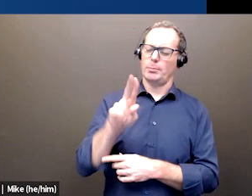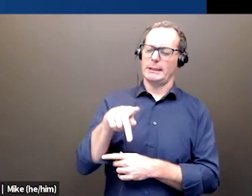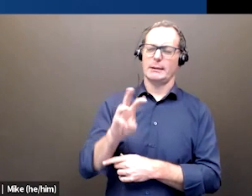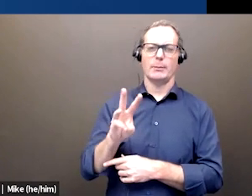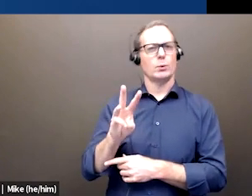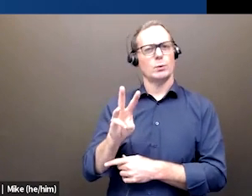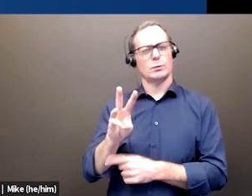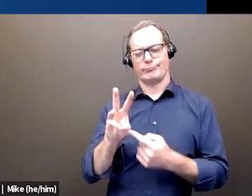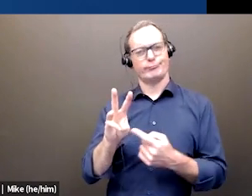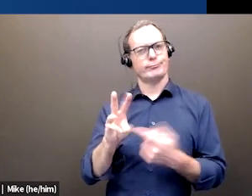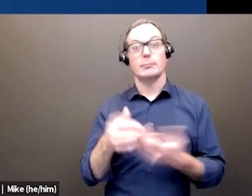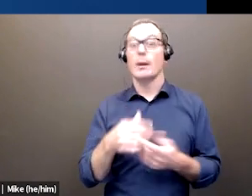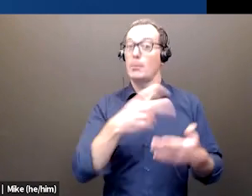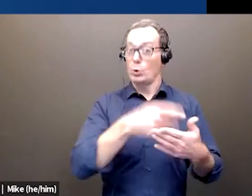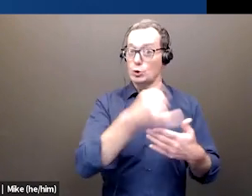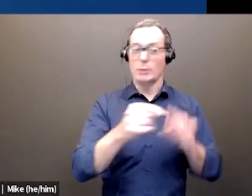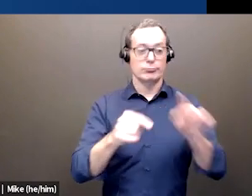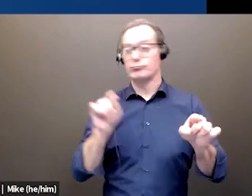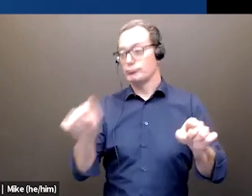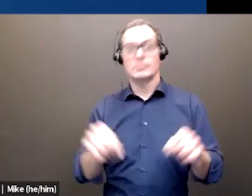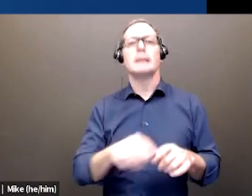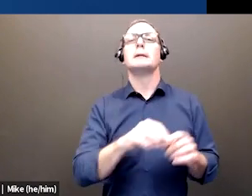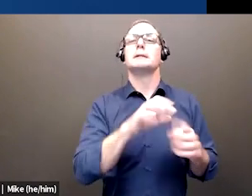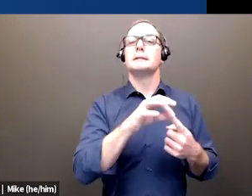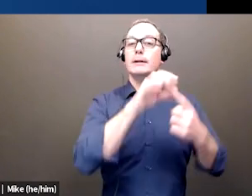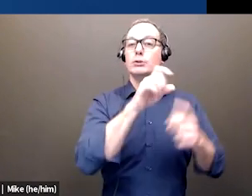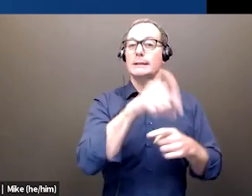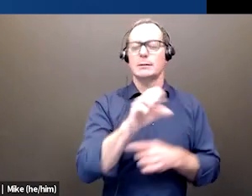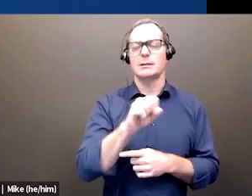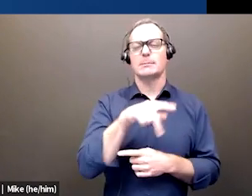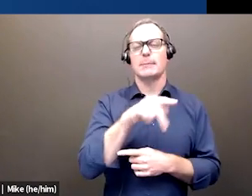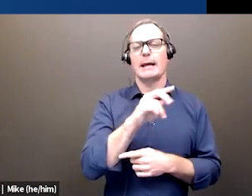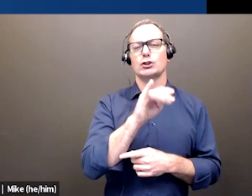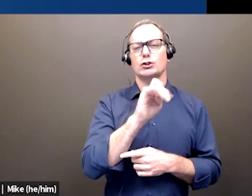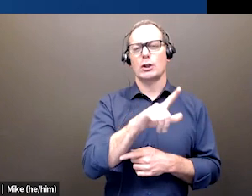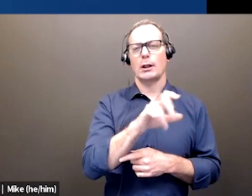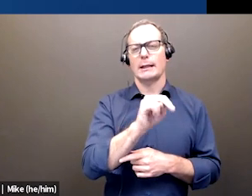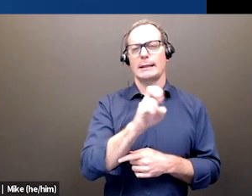Special Needs and Moving On, how the Special Needs and Moving On projects came into being.